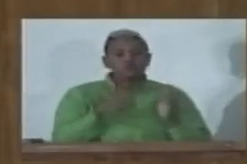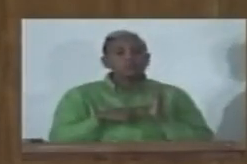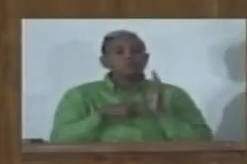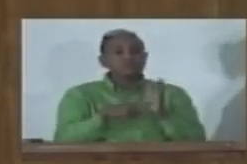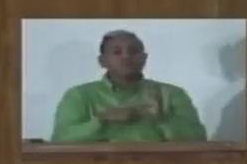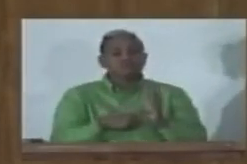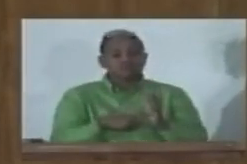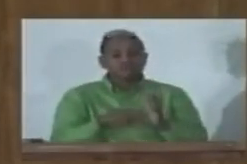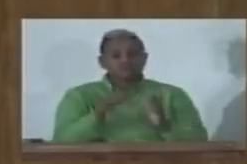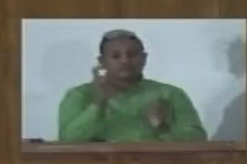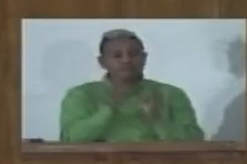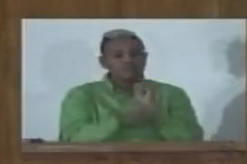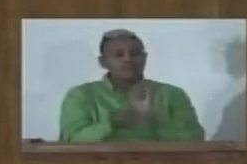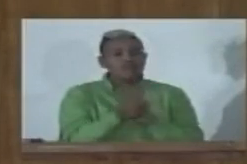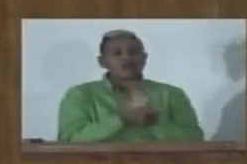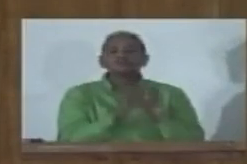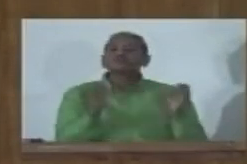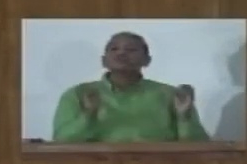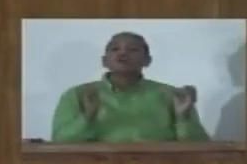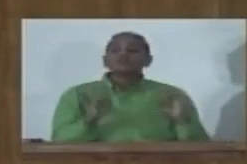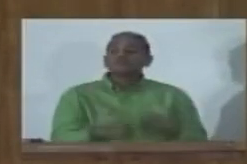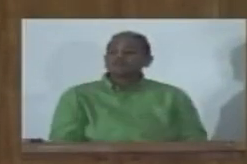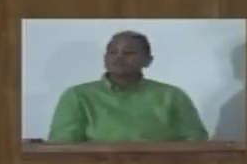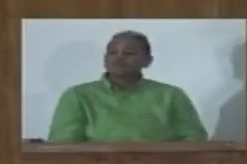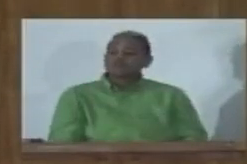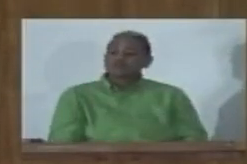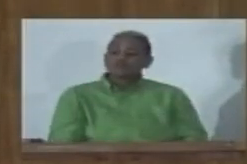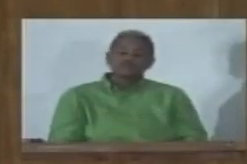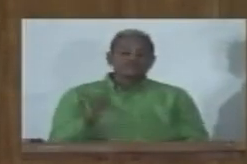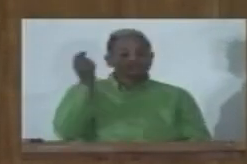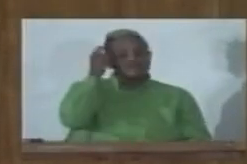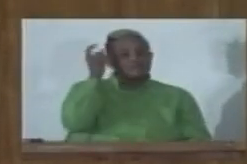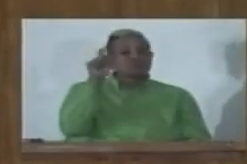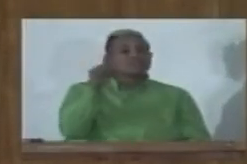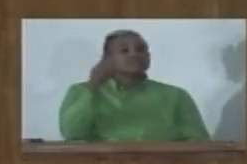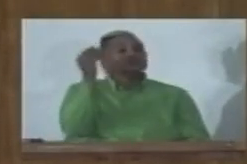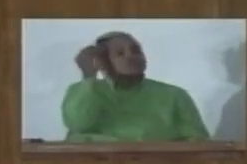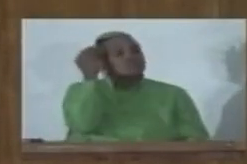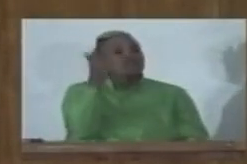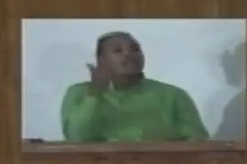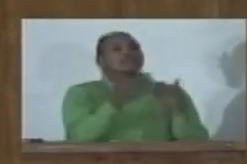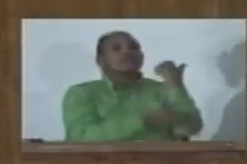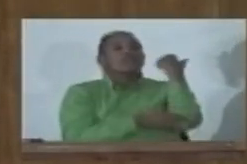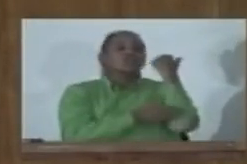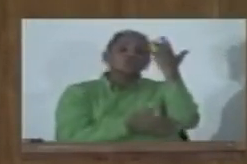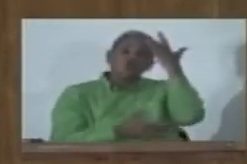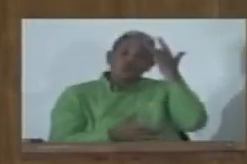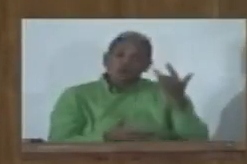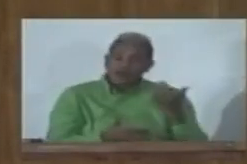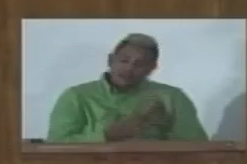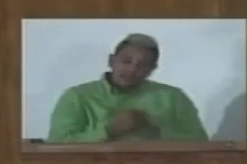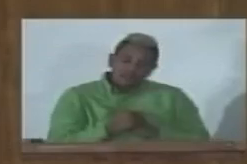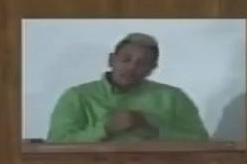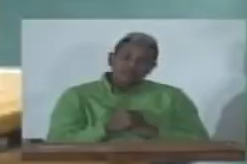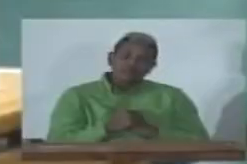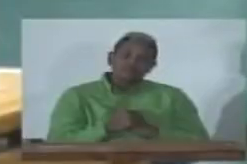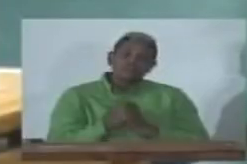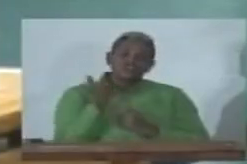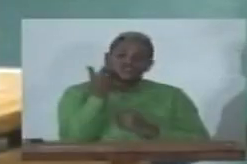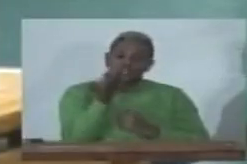this revolutionary act. The government needs to tell the nation why. It's a shame